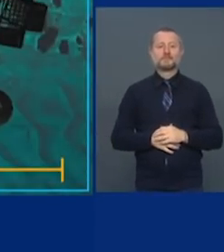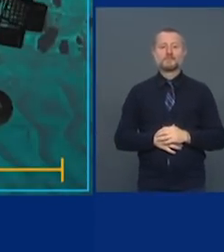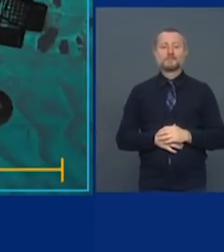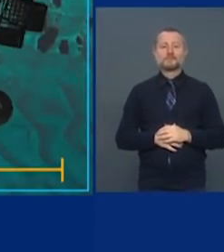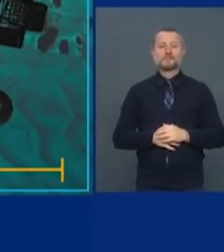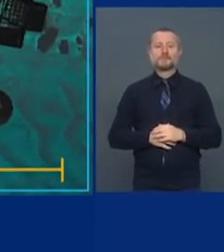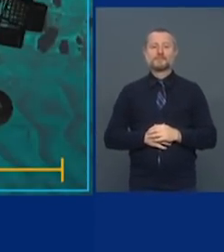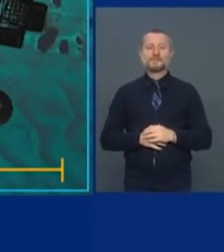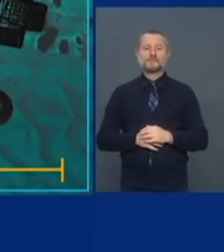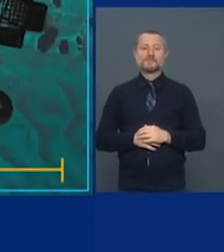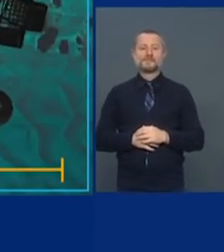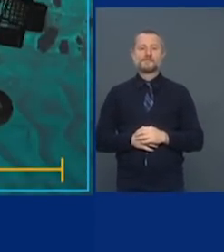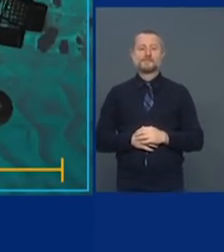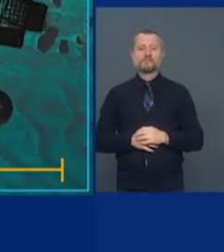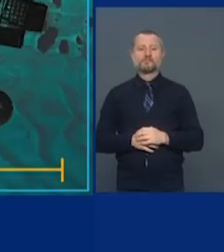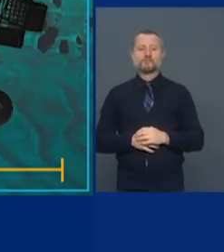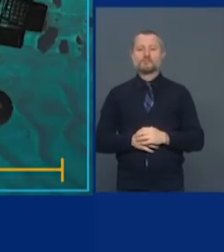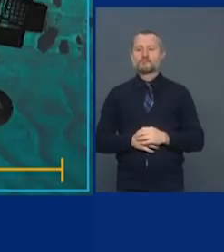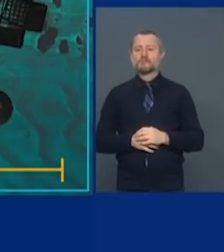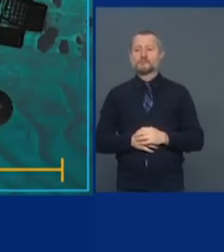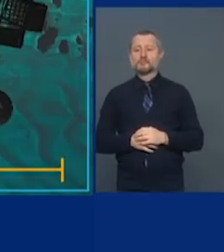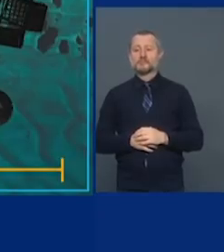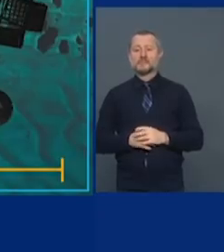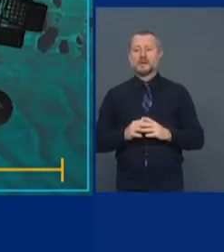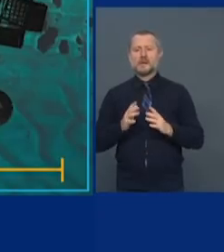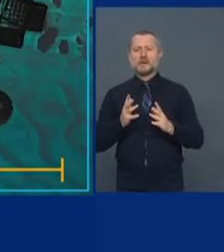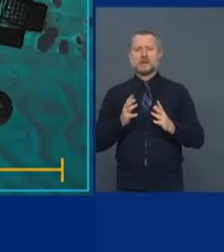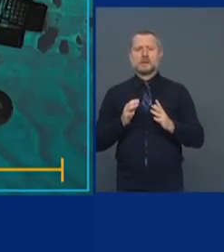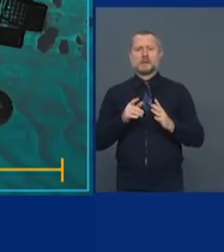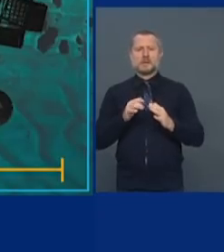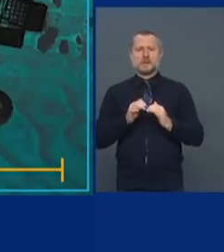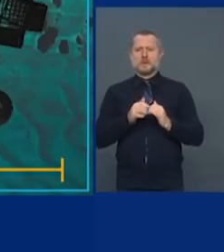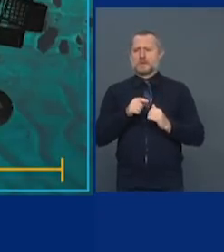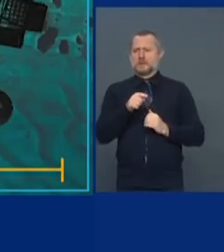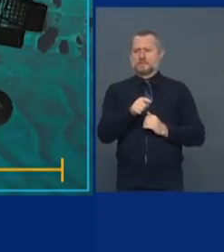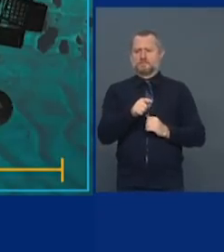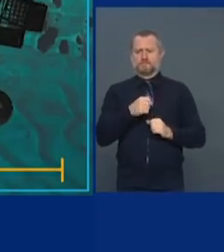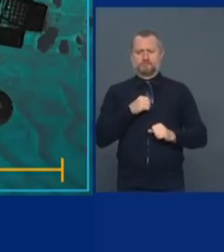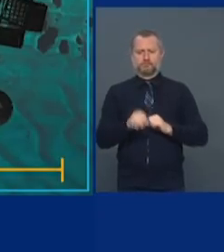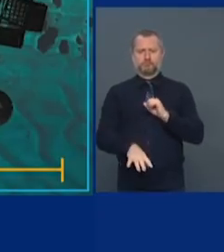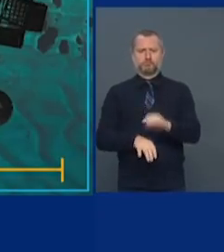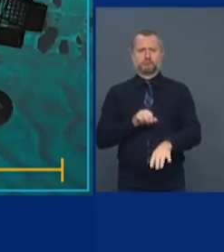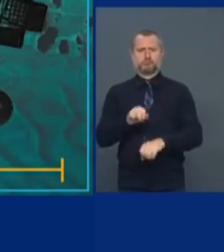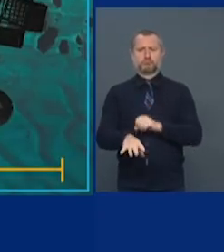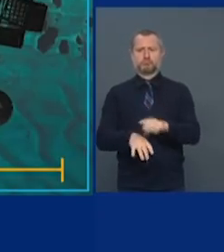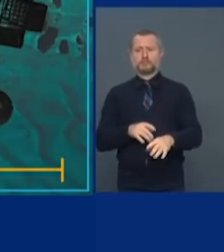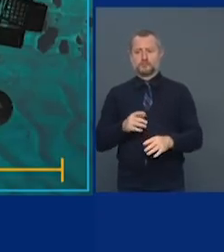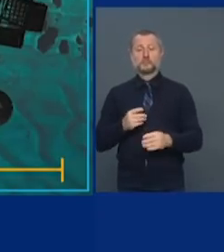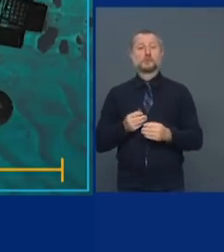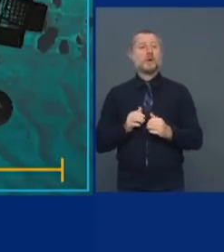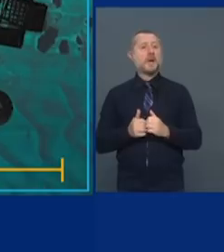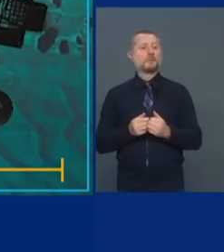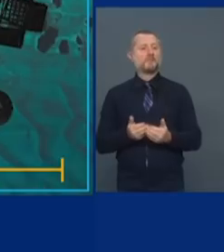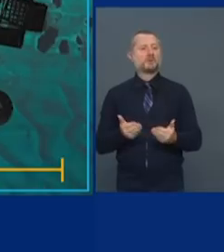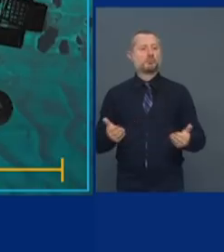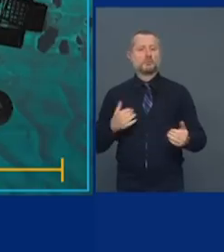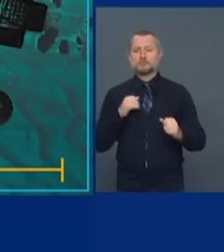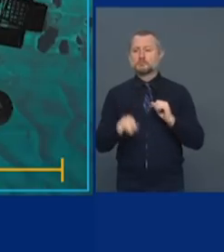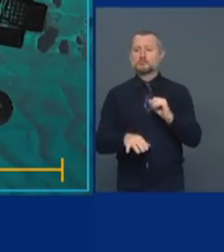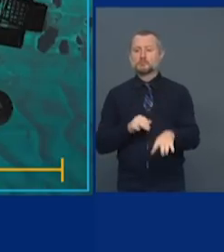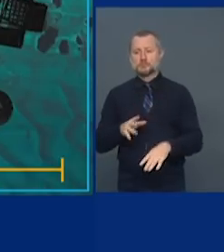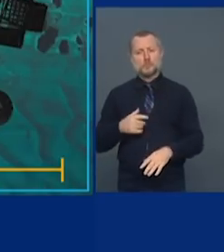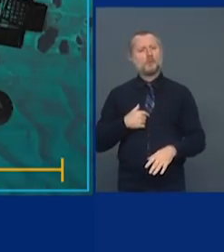So the method of deposition of these materials is to create a patchwork